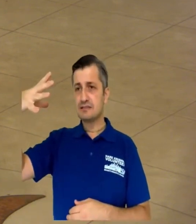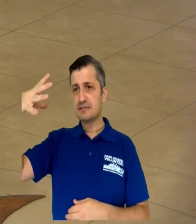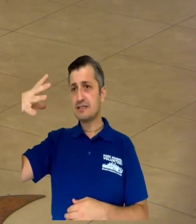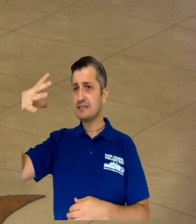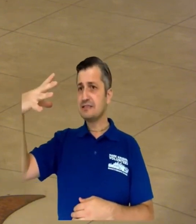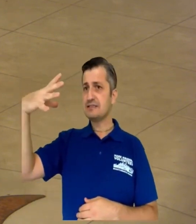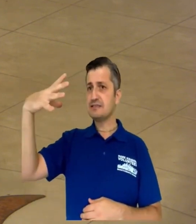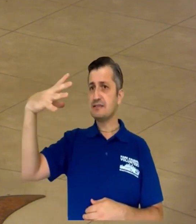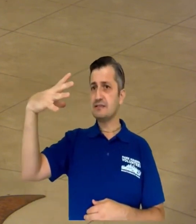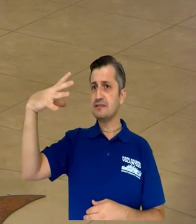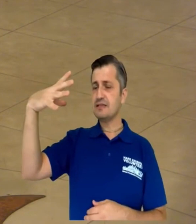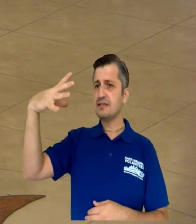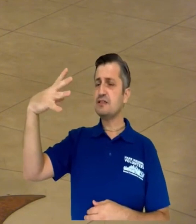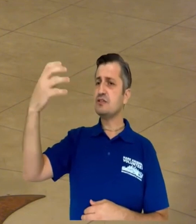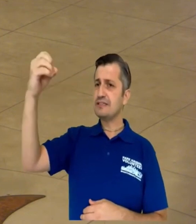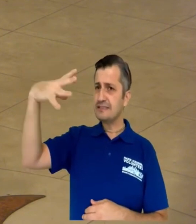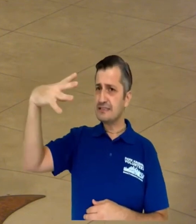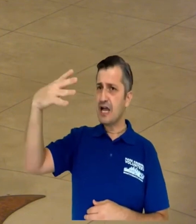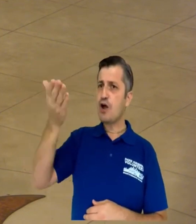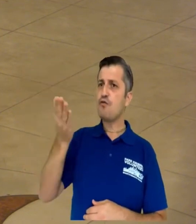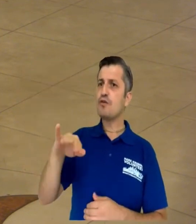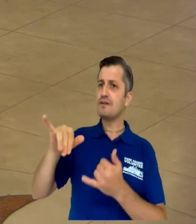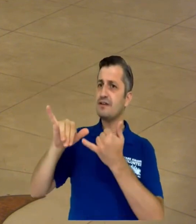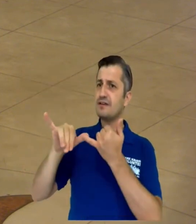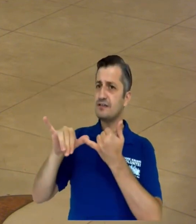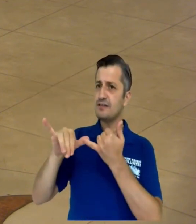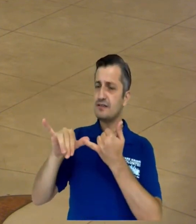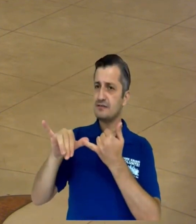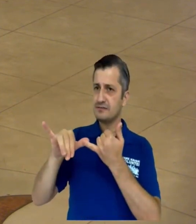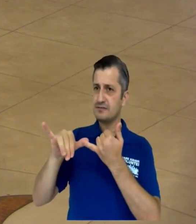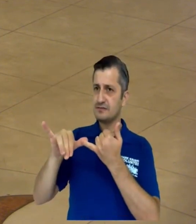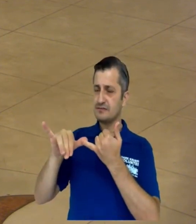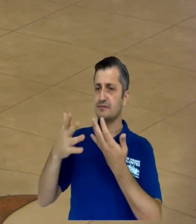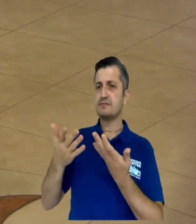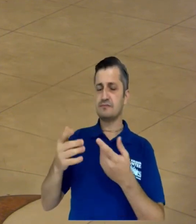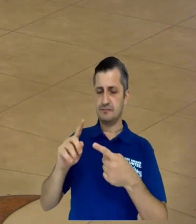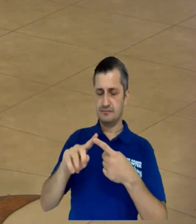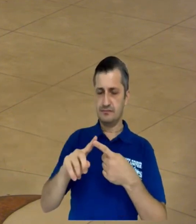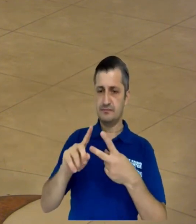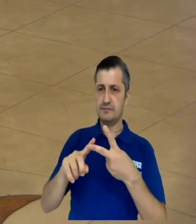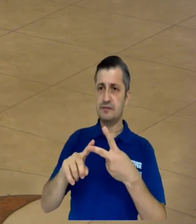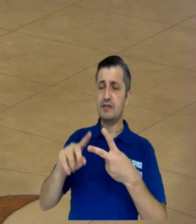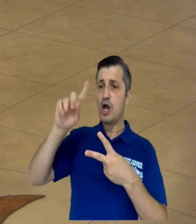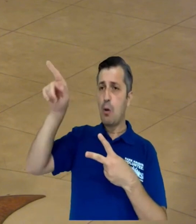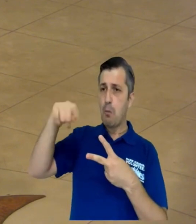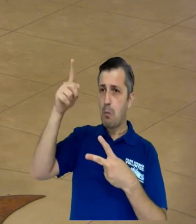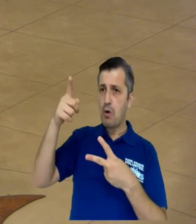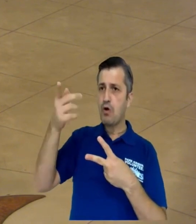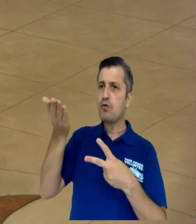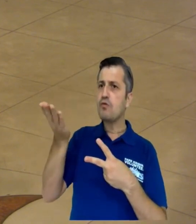The sun comes from Krishna. The moon, it is also, it comes from Krishna. The whole creation comes from